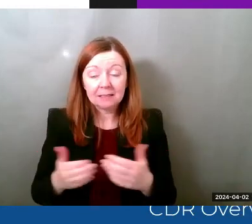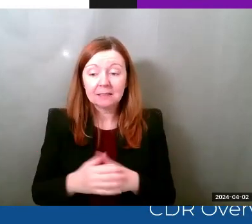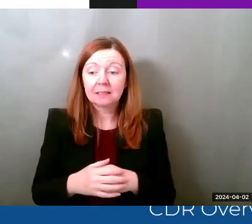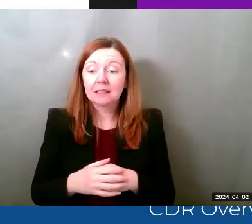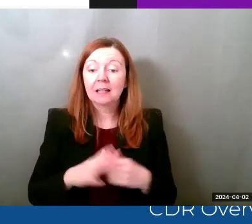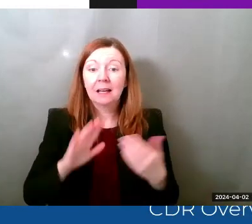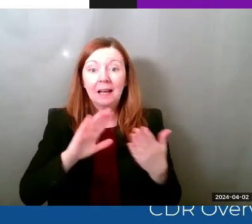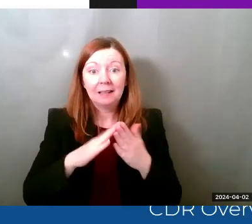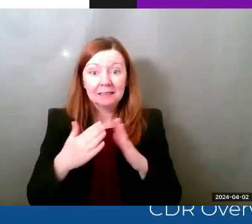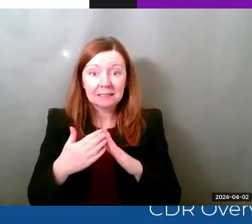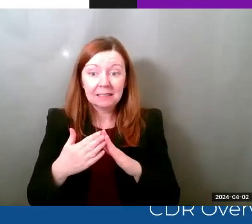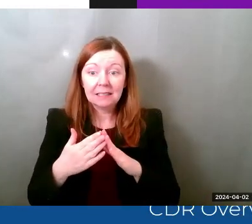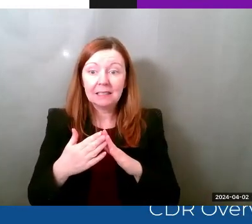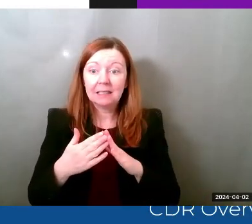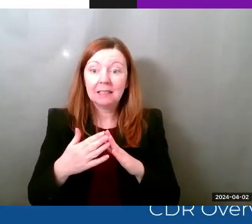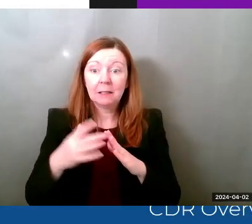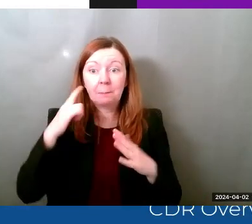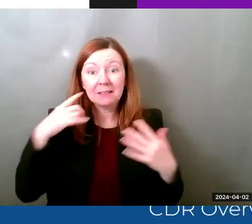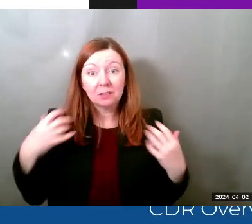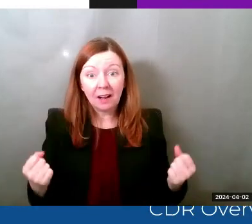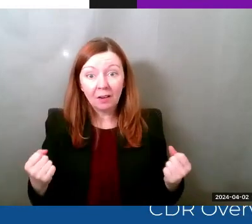the city mental health.